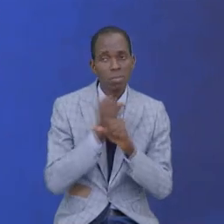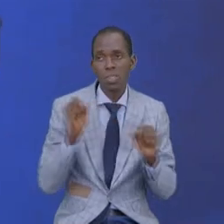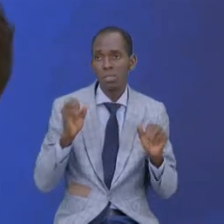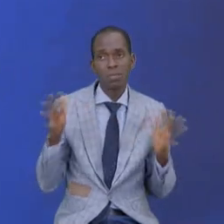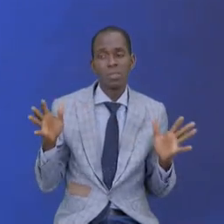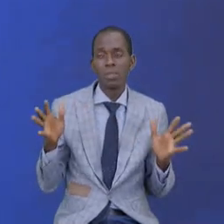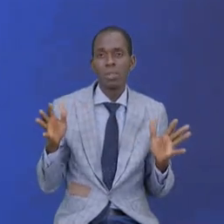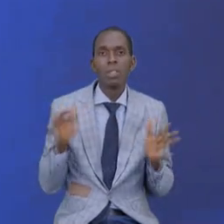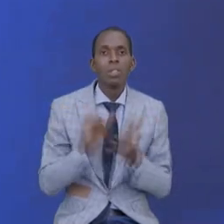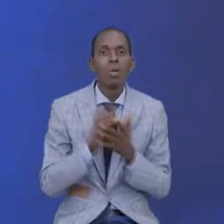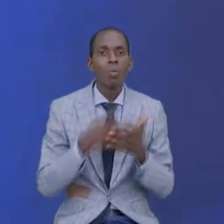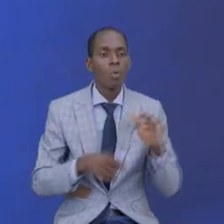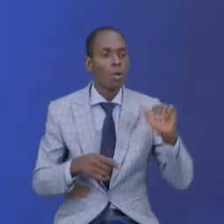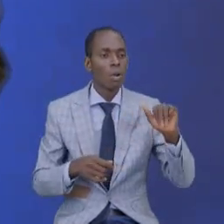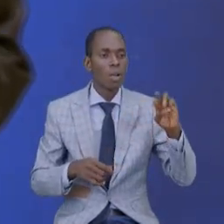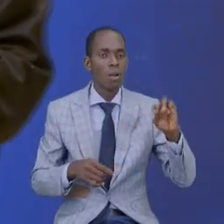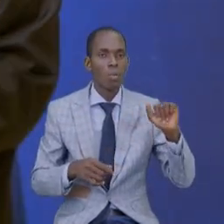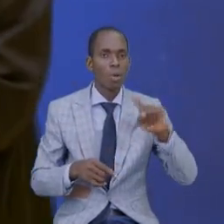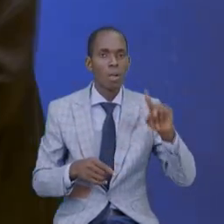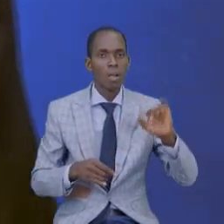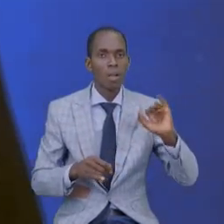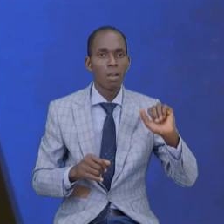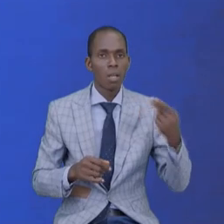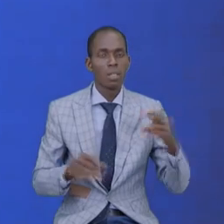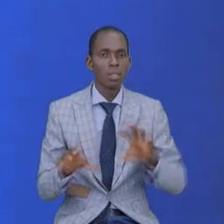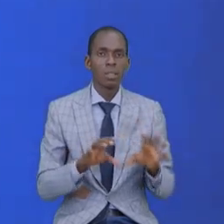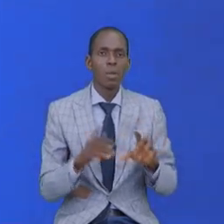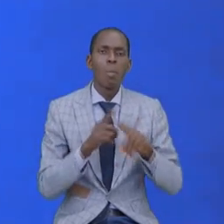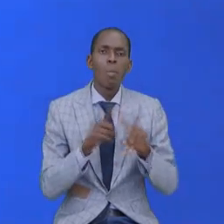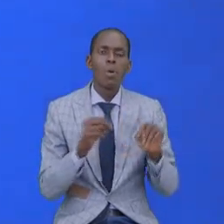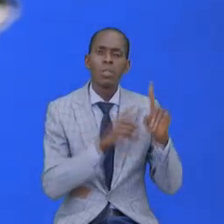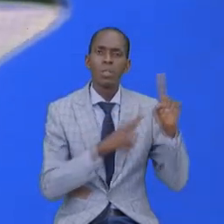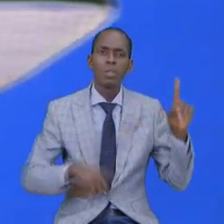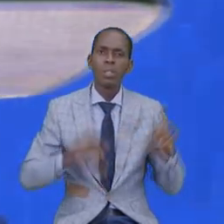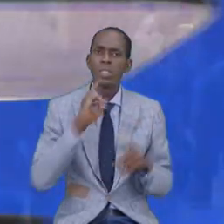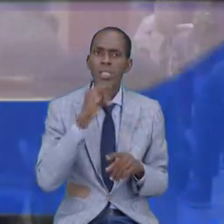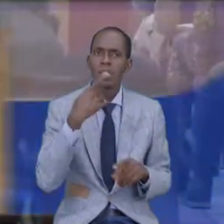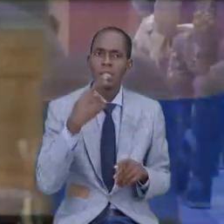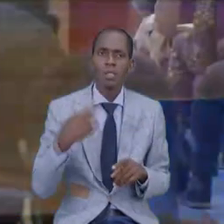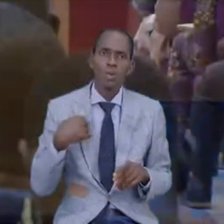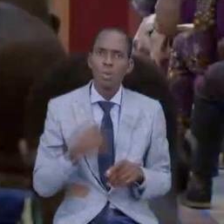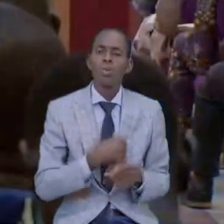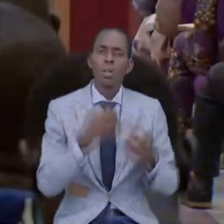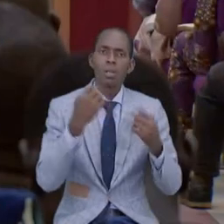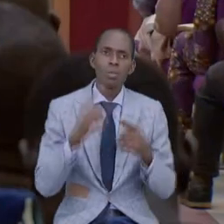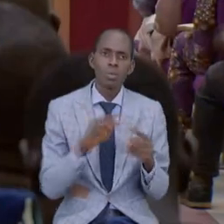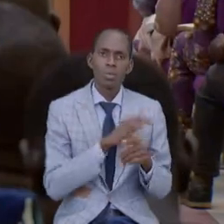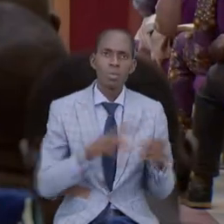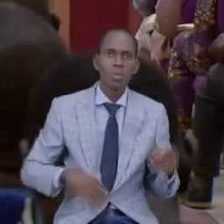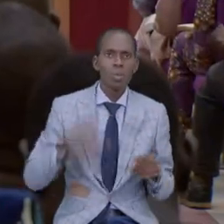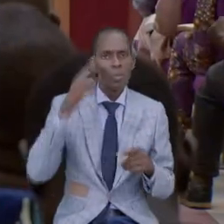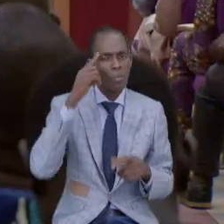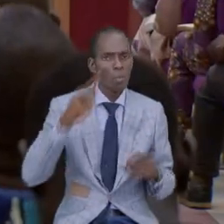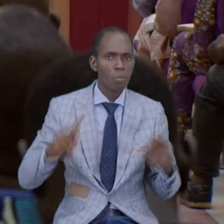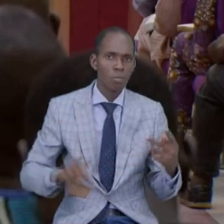what Amaziah did. But the Lord is saying that we come to Christ for